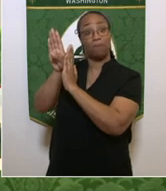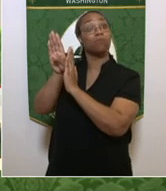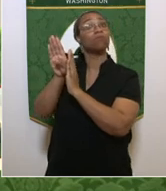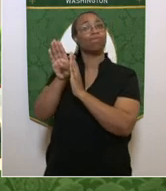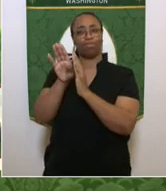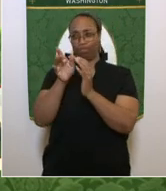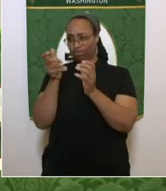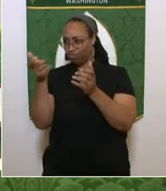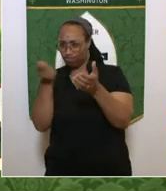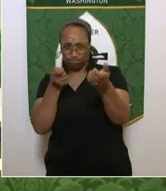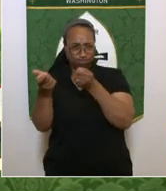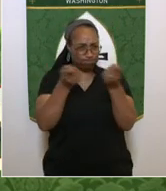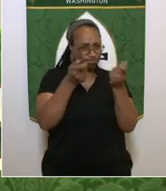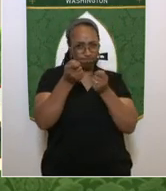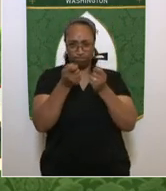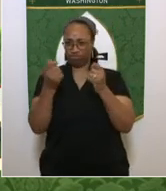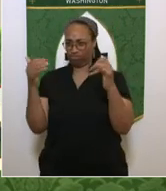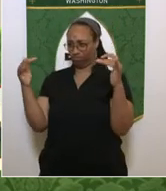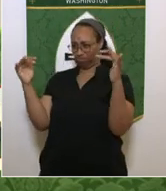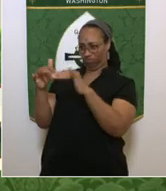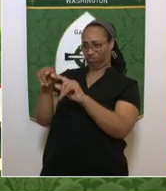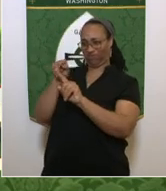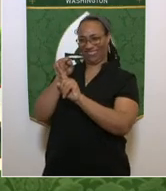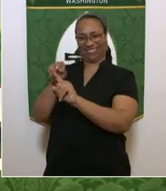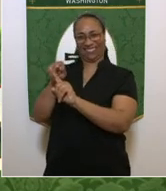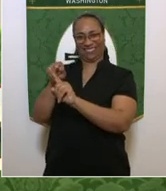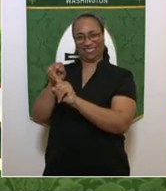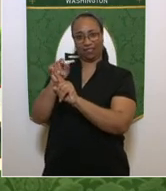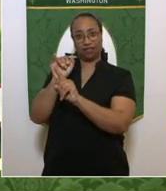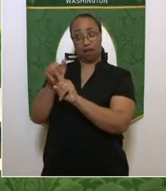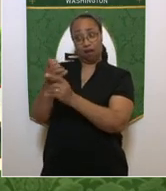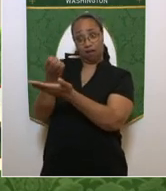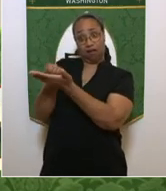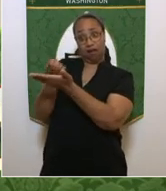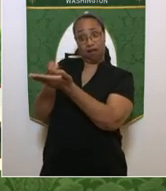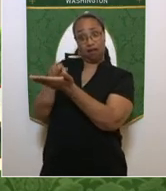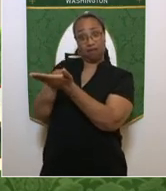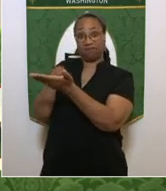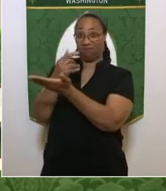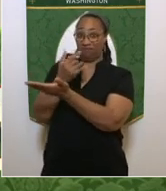pretty outsized effect on our economy.